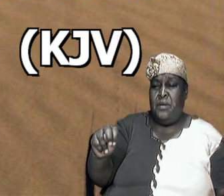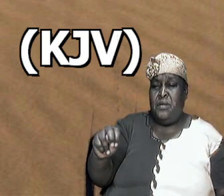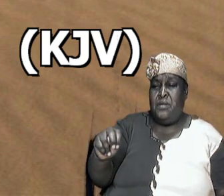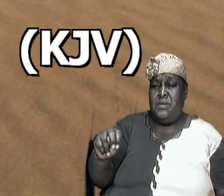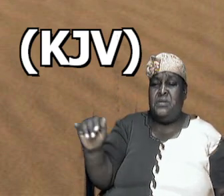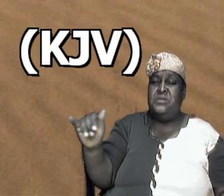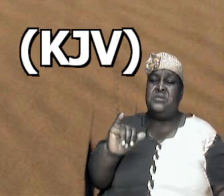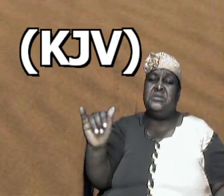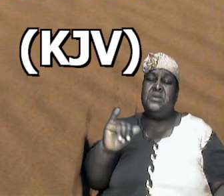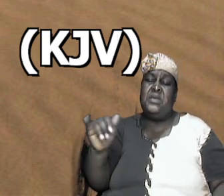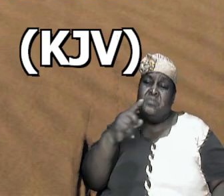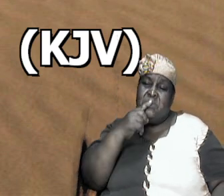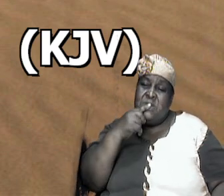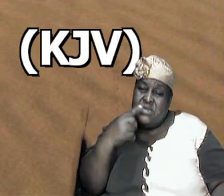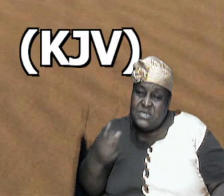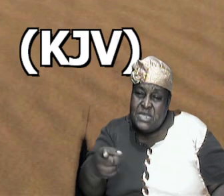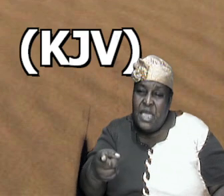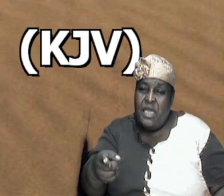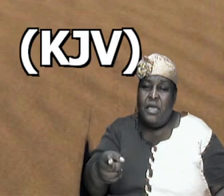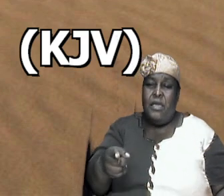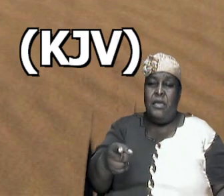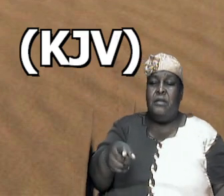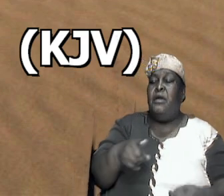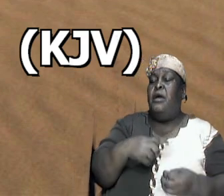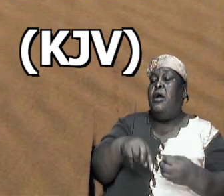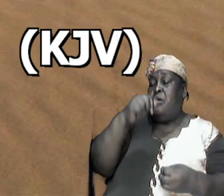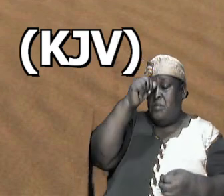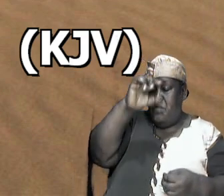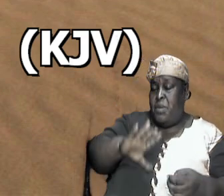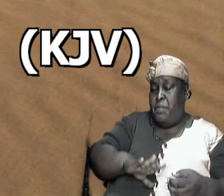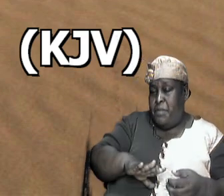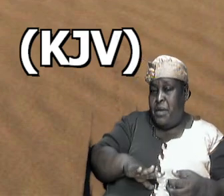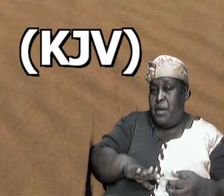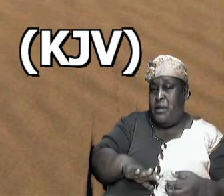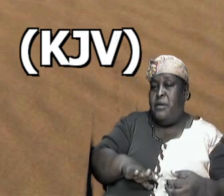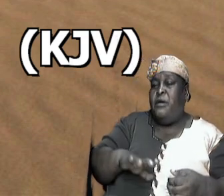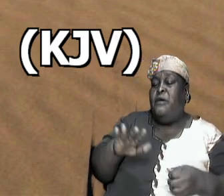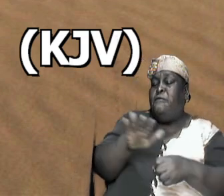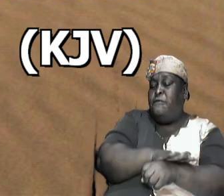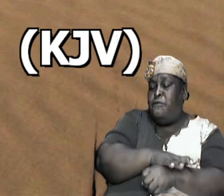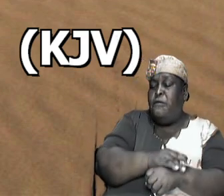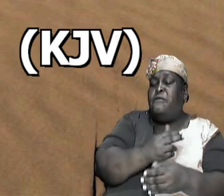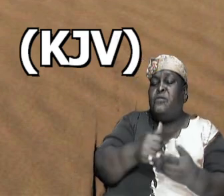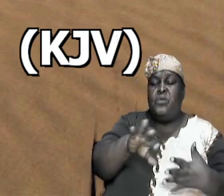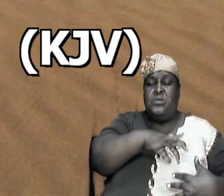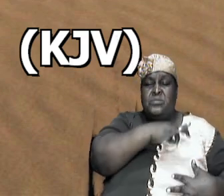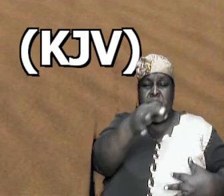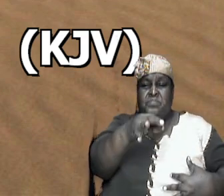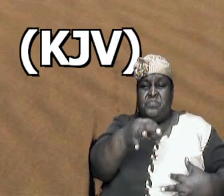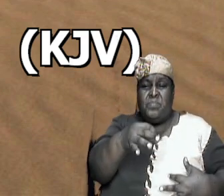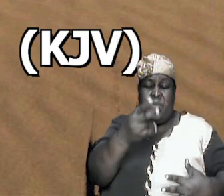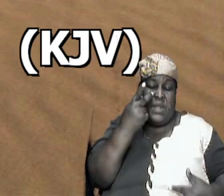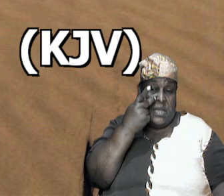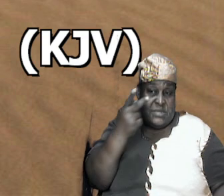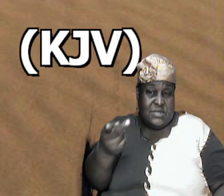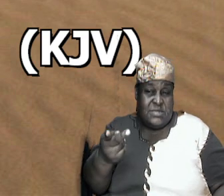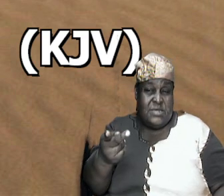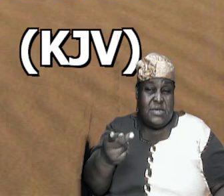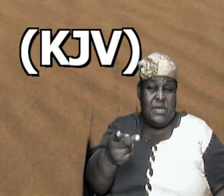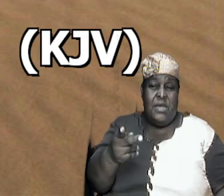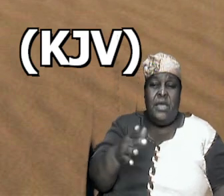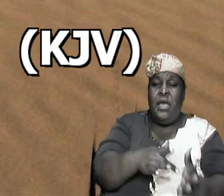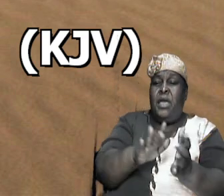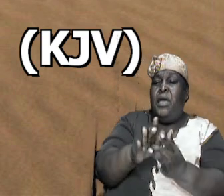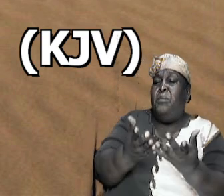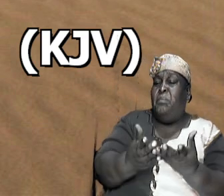the same description was used as Stephen, that he was a man, you know, full of the Holy Ghost. And you see, the Bible said,